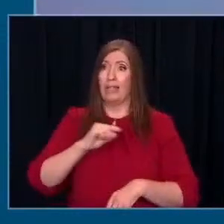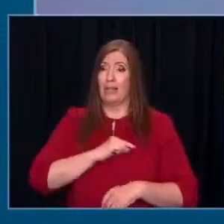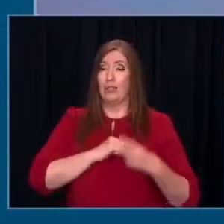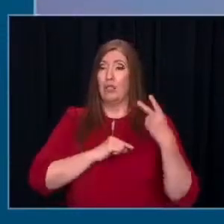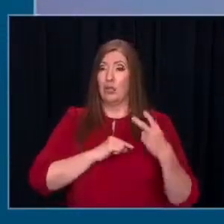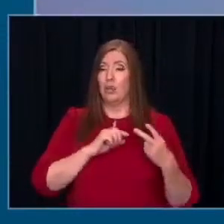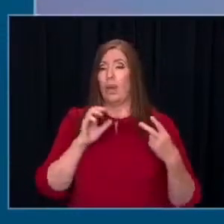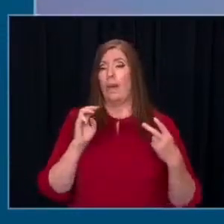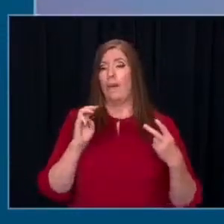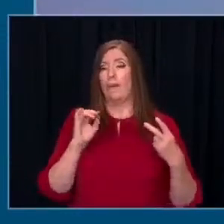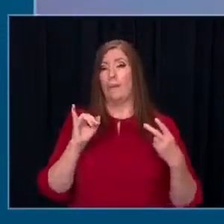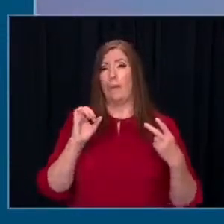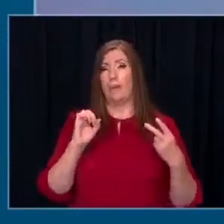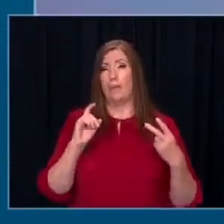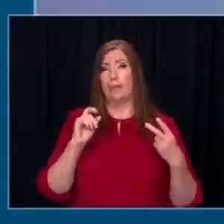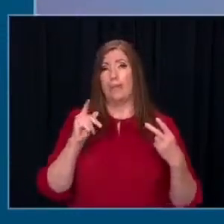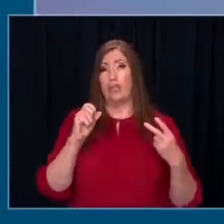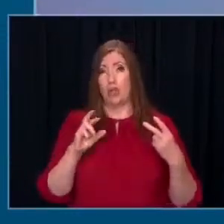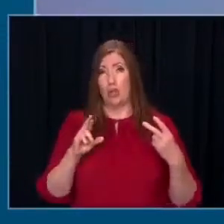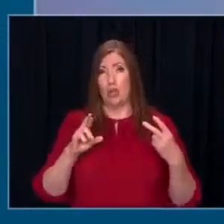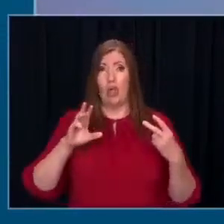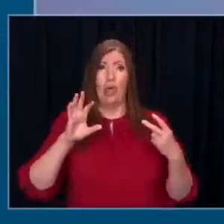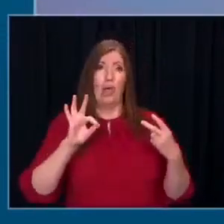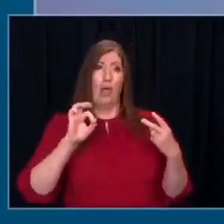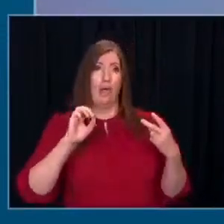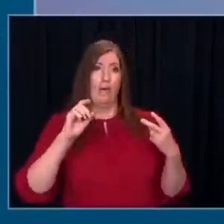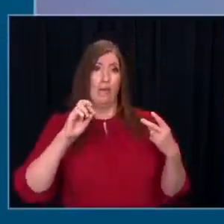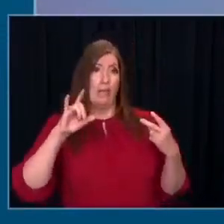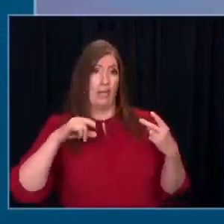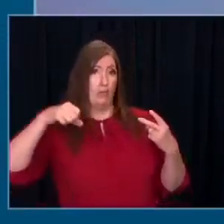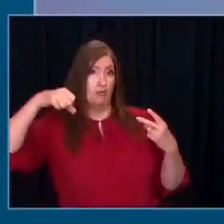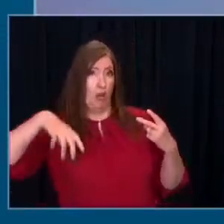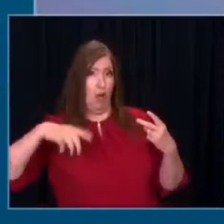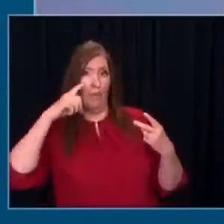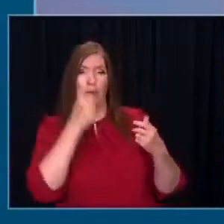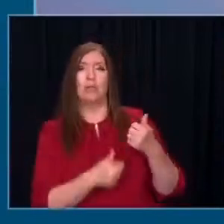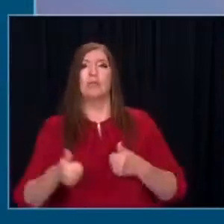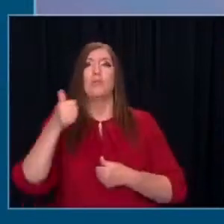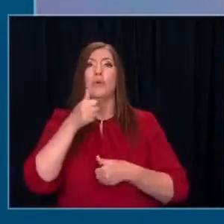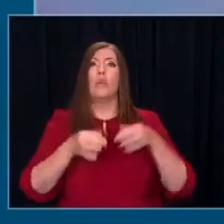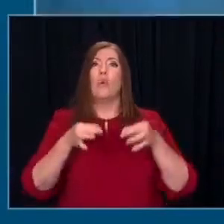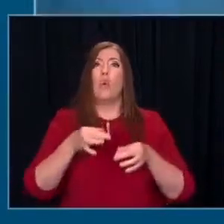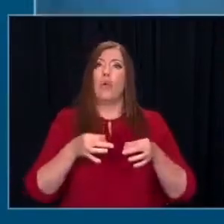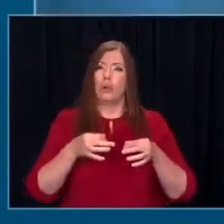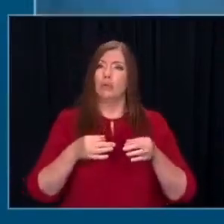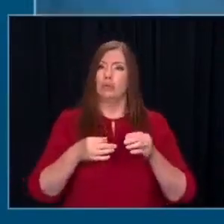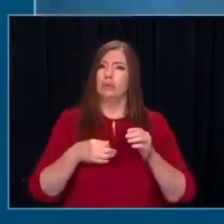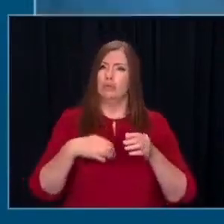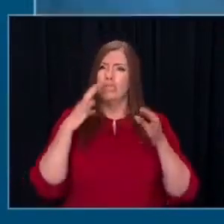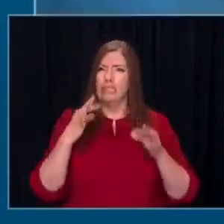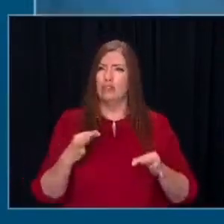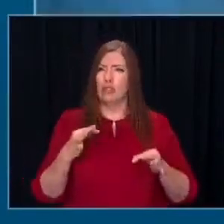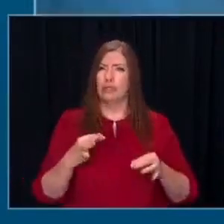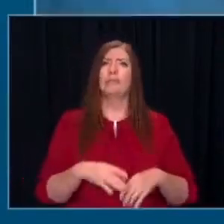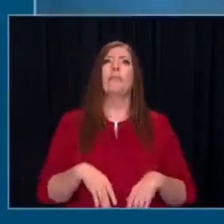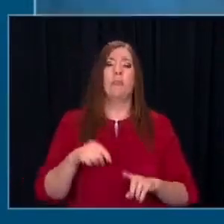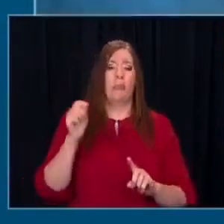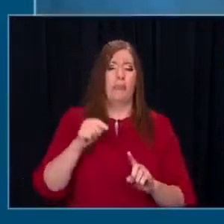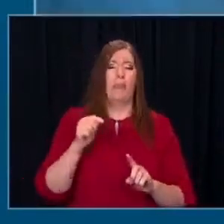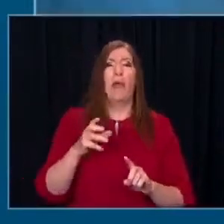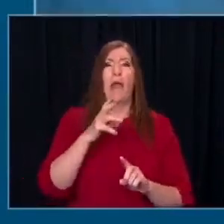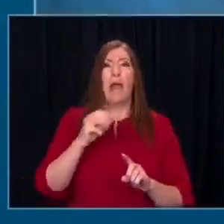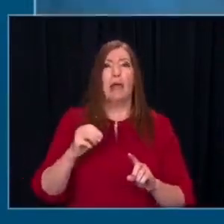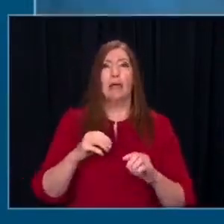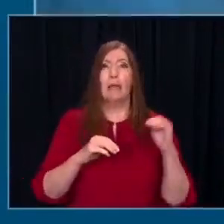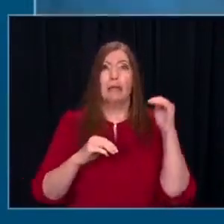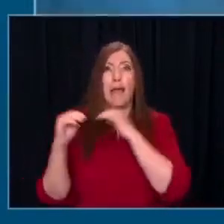convicted of 2 misdemeanors. The felonies were dropped because of the Supreme Court ruling. Supreme Court ruling. However, because of the lies